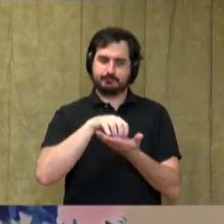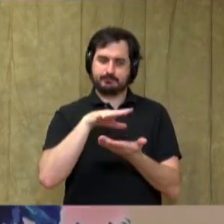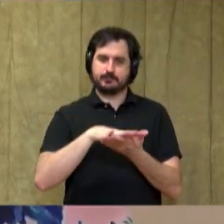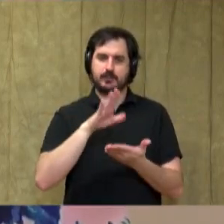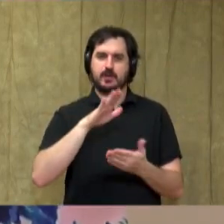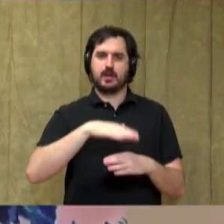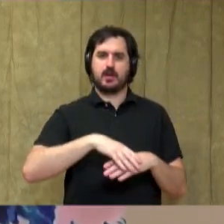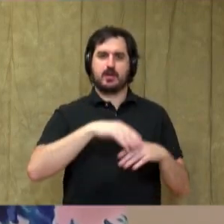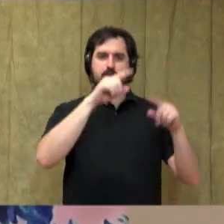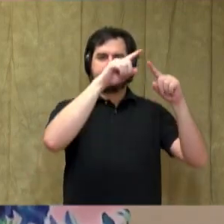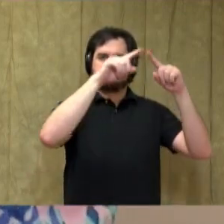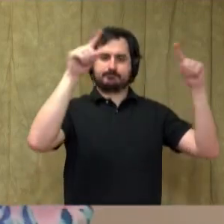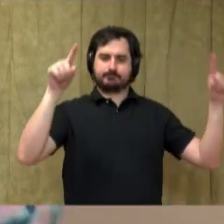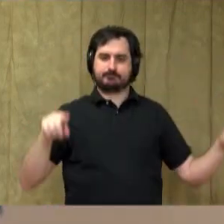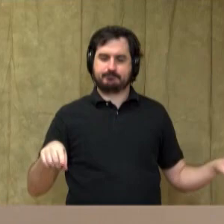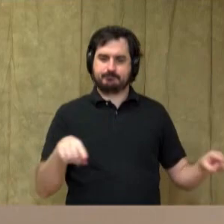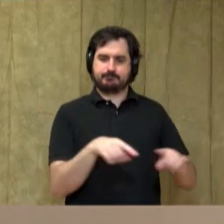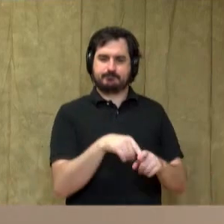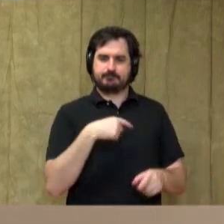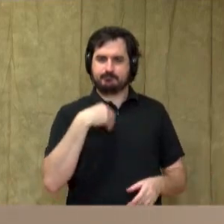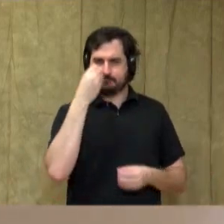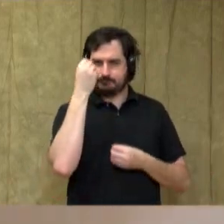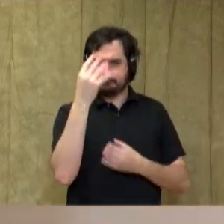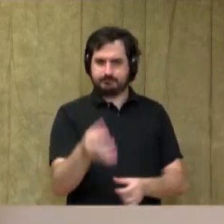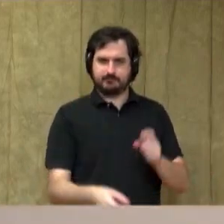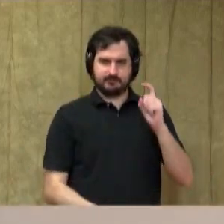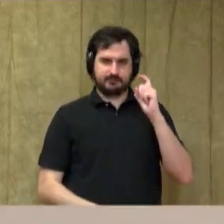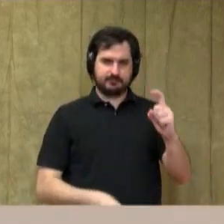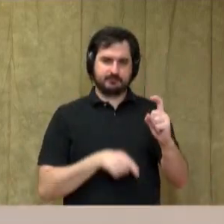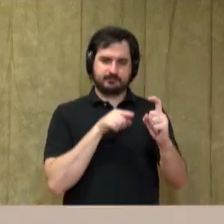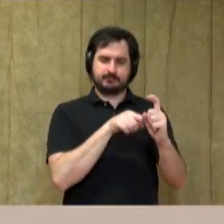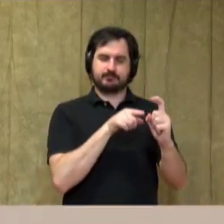for X was